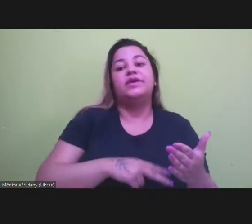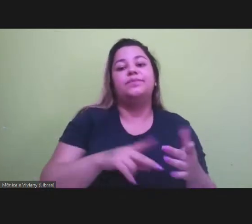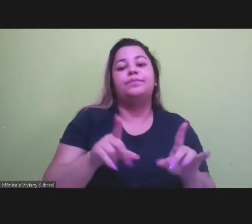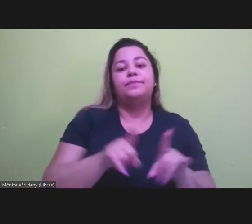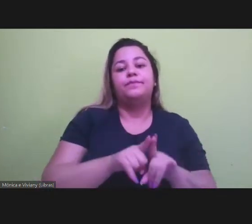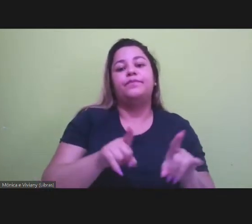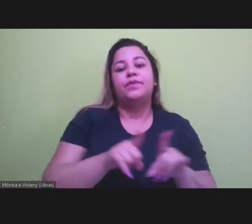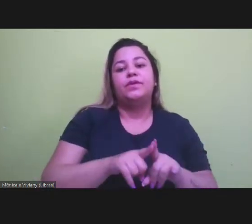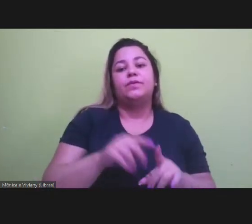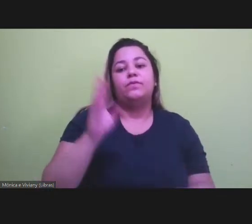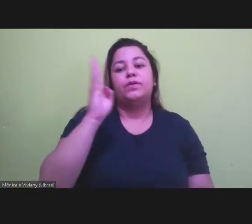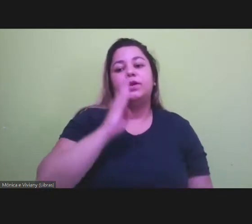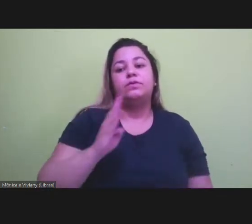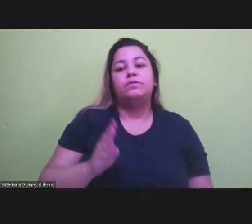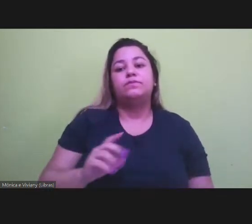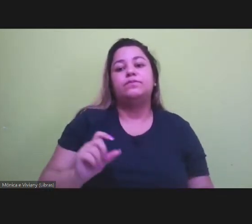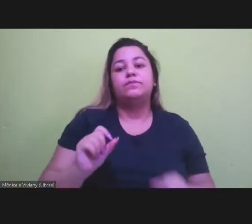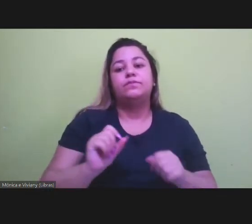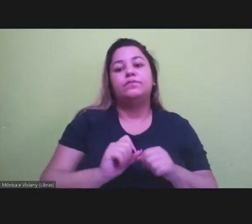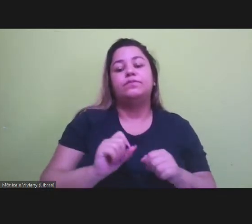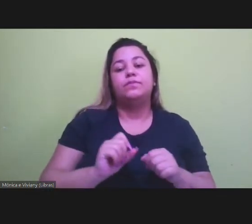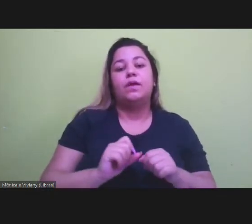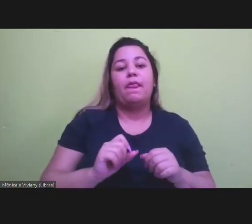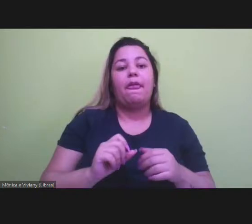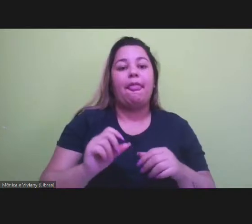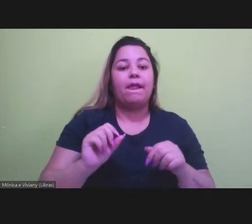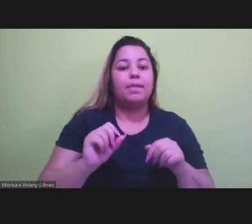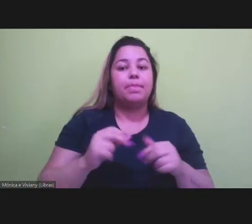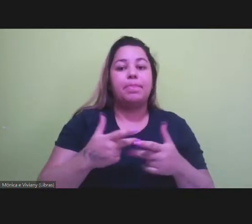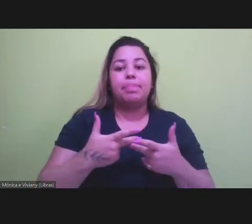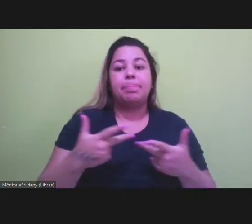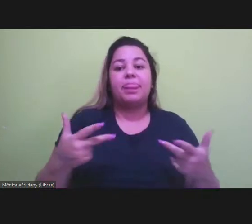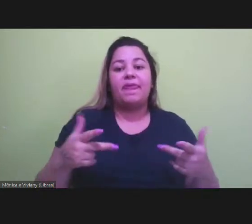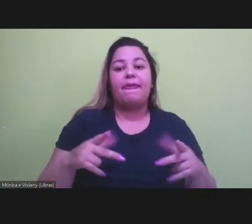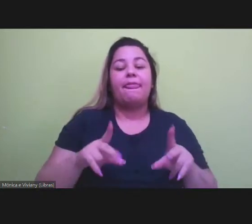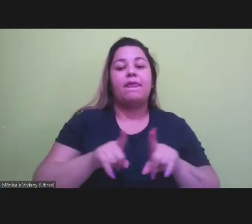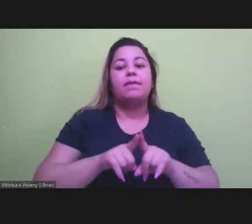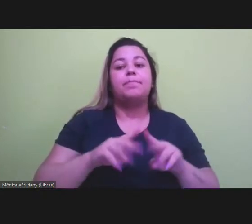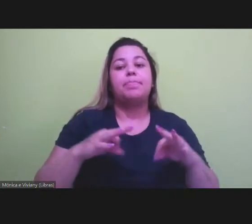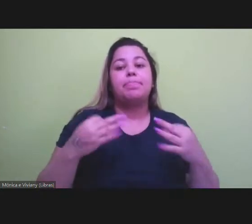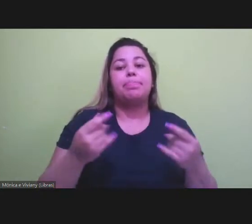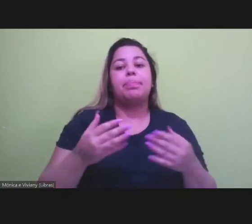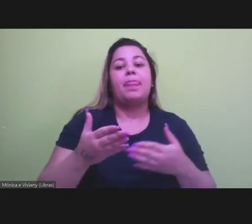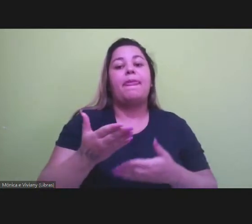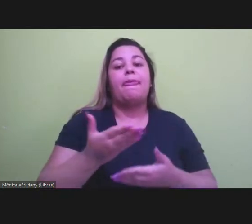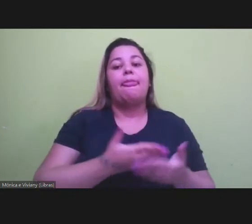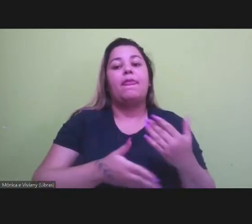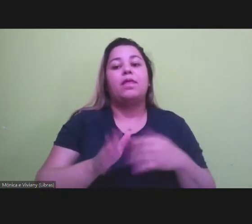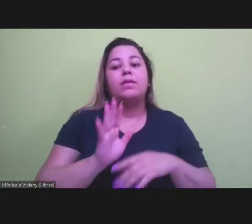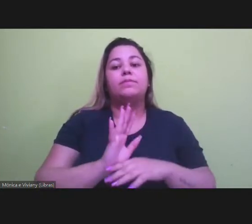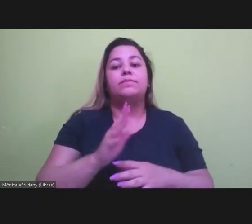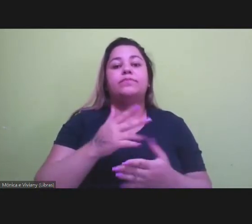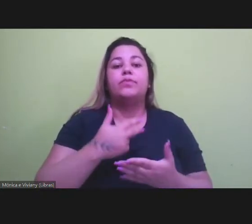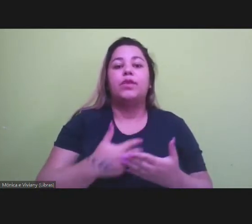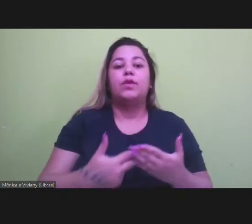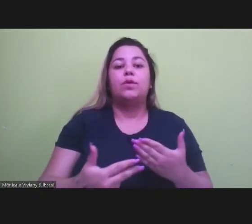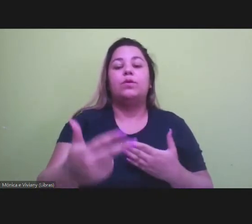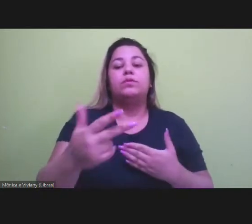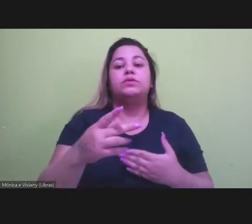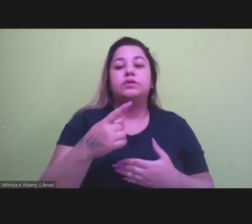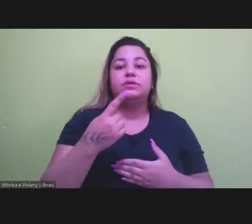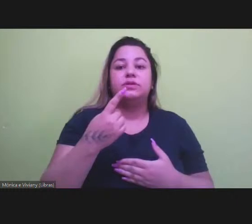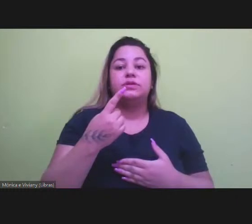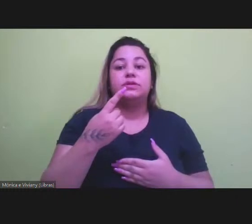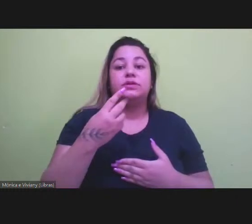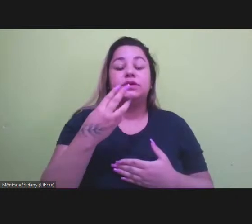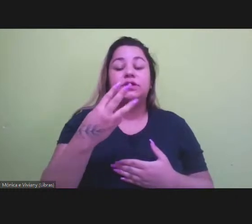with. So I'm going to read the second letter, elaborated with the contribution of all of you who are here collaborating. So throughout these